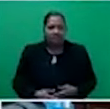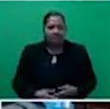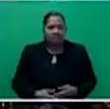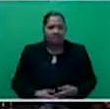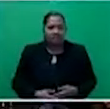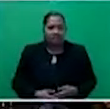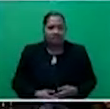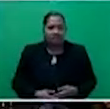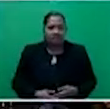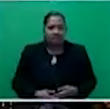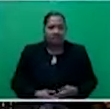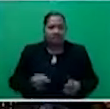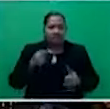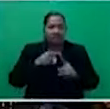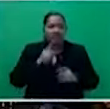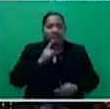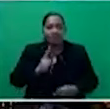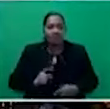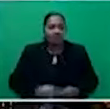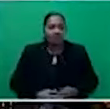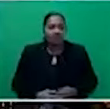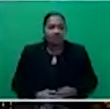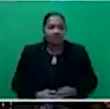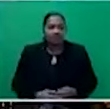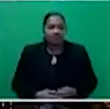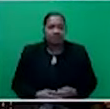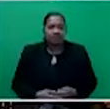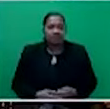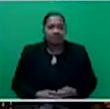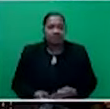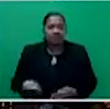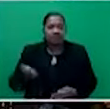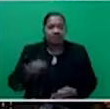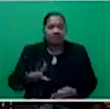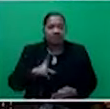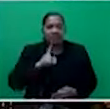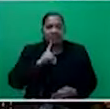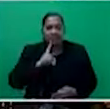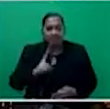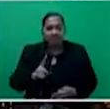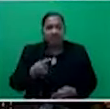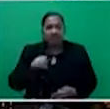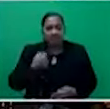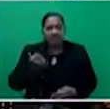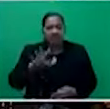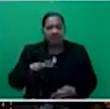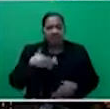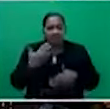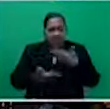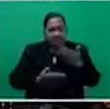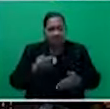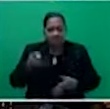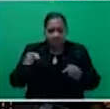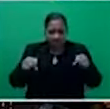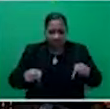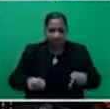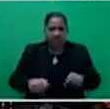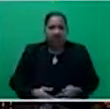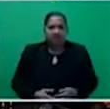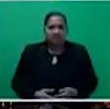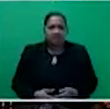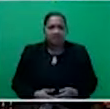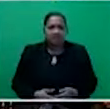point over for clarification, Honourable Speaker, sir. I already mentioned it. I already explained that in this House. Nothing